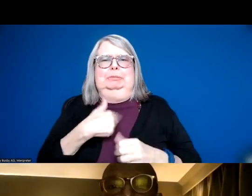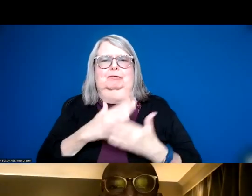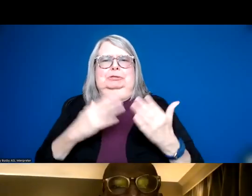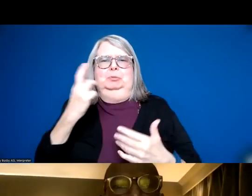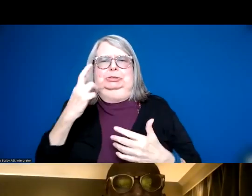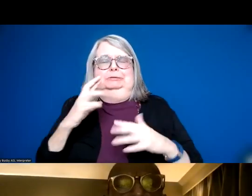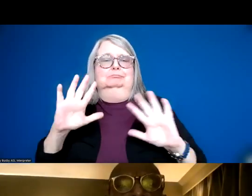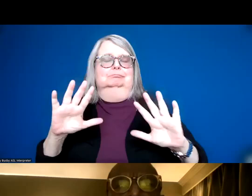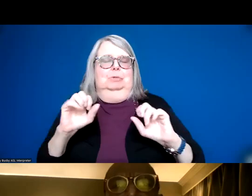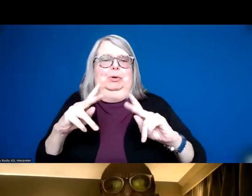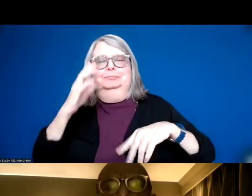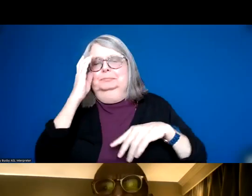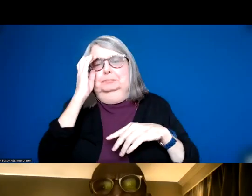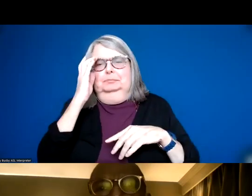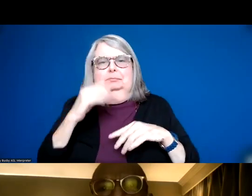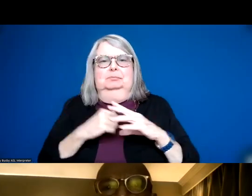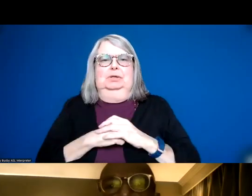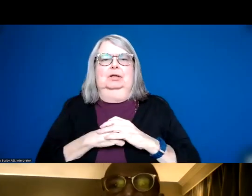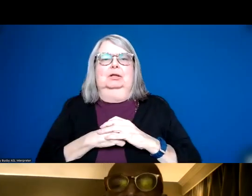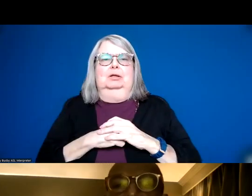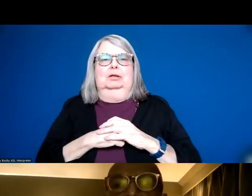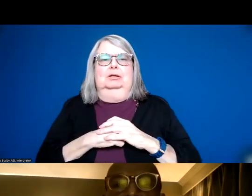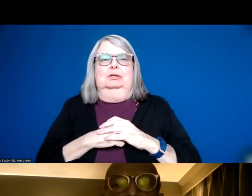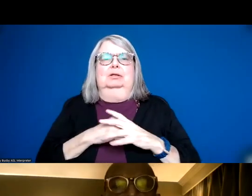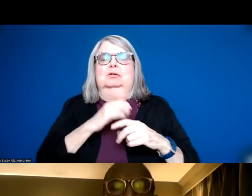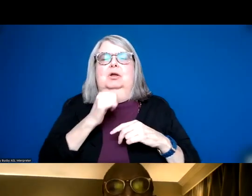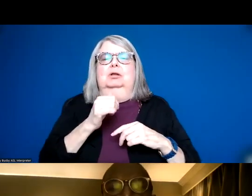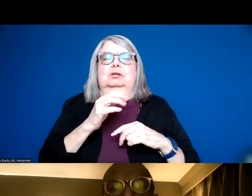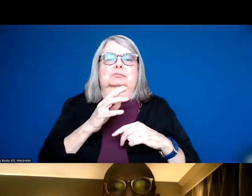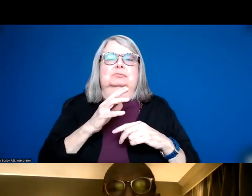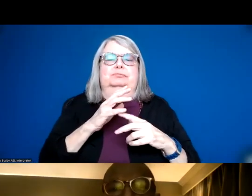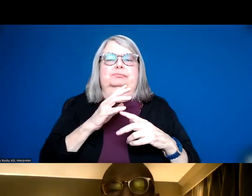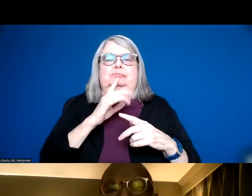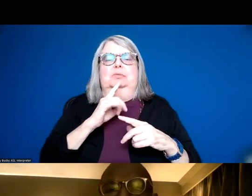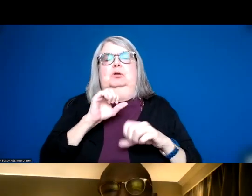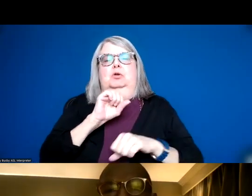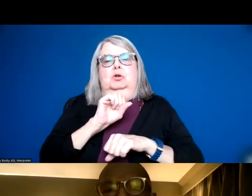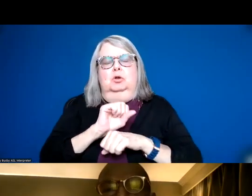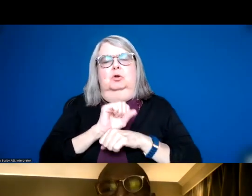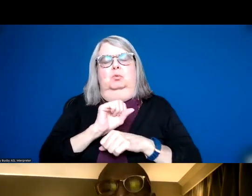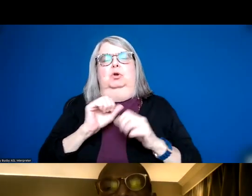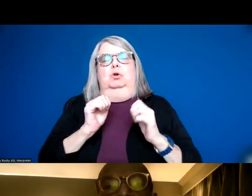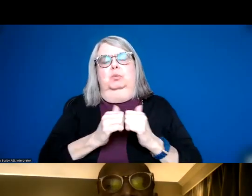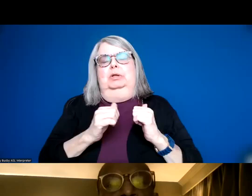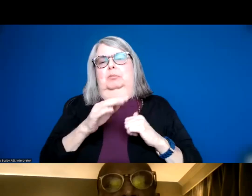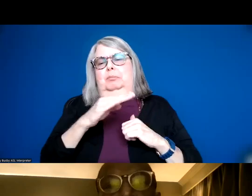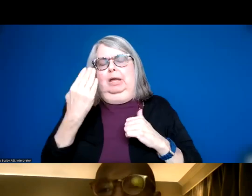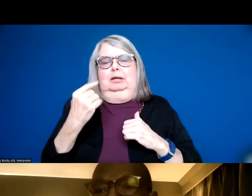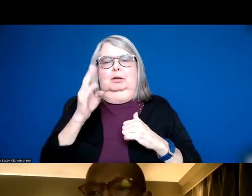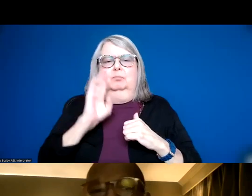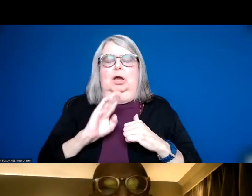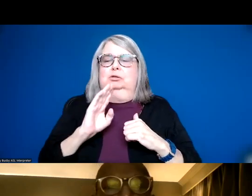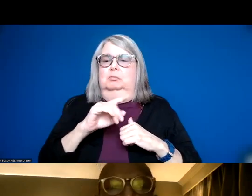Okay. So we often speak about the importance of trusted messengers as we work with Black and Brown communities. The Black church has traditionally been